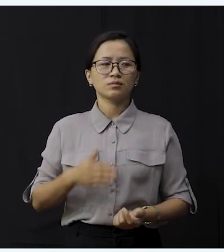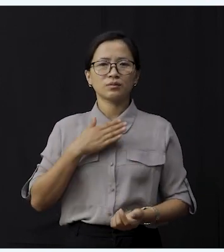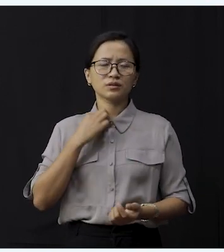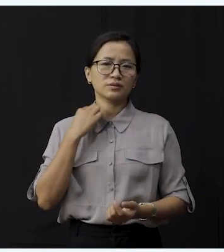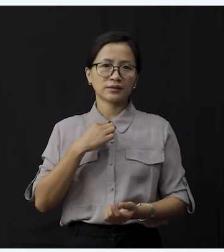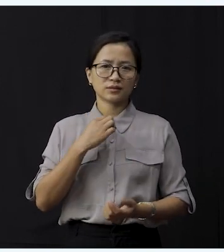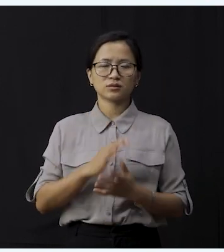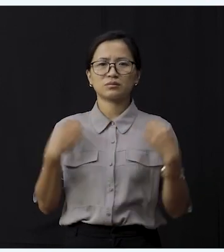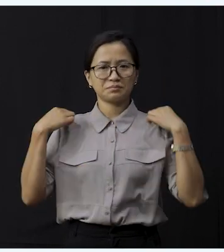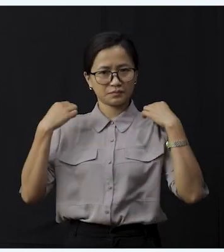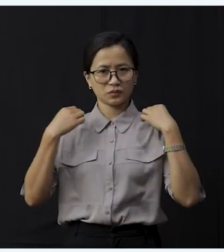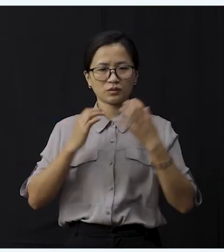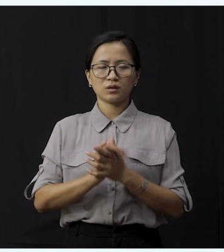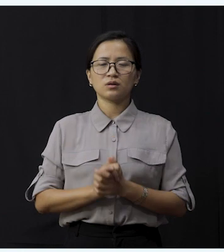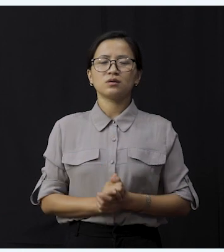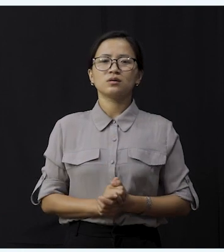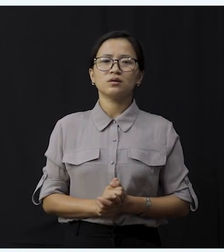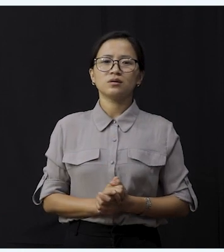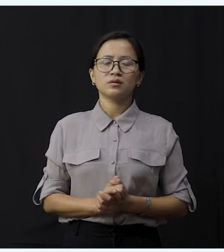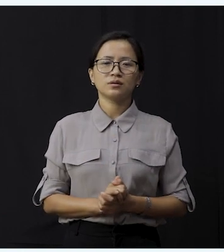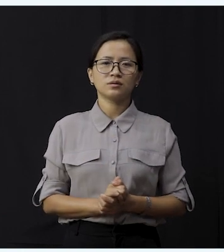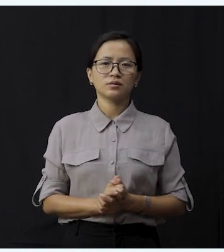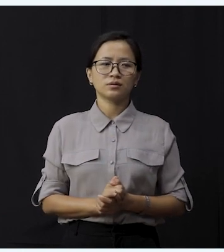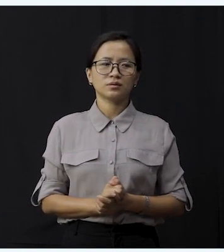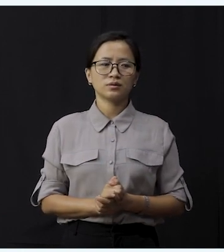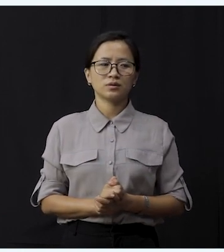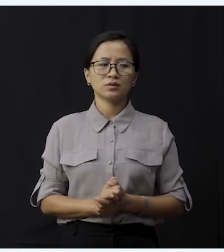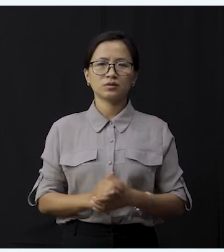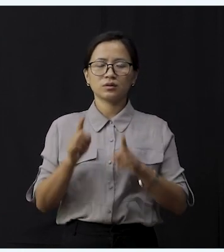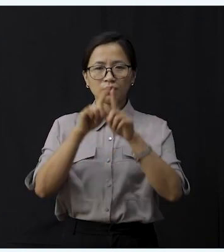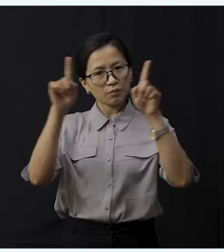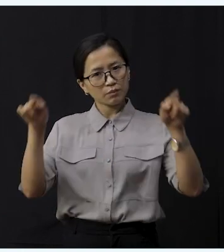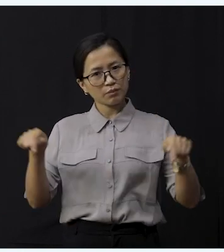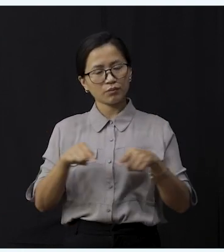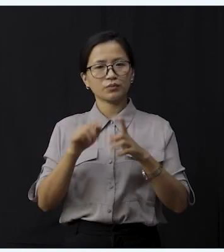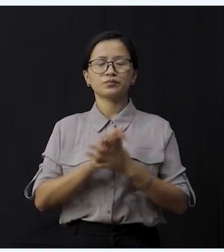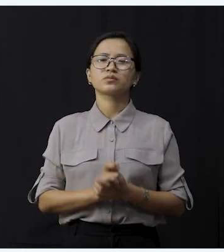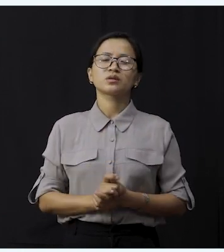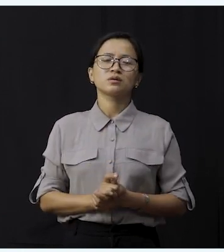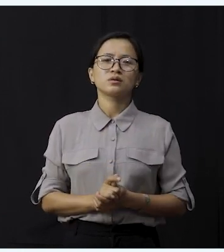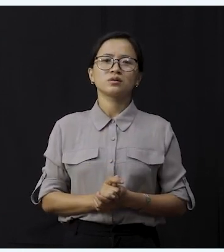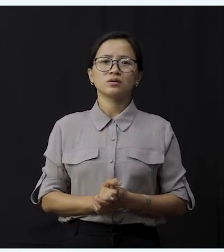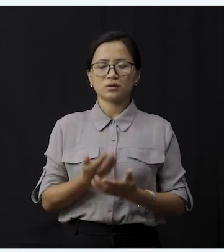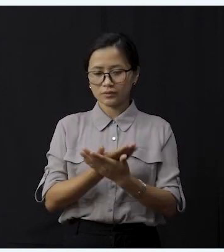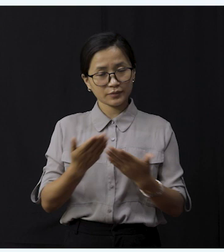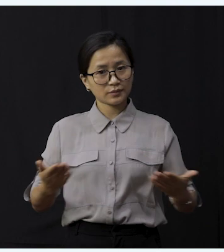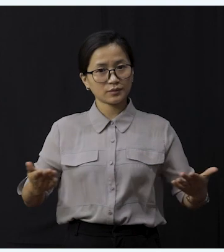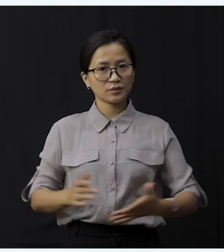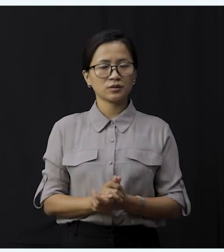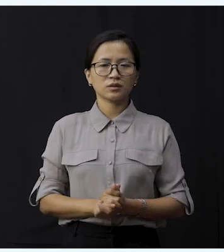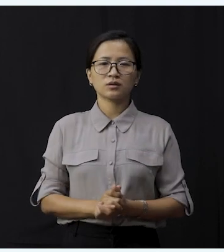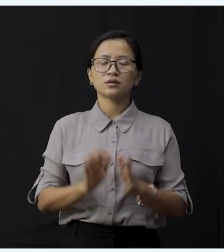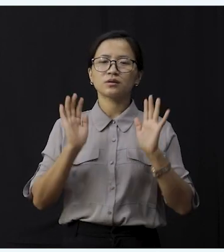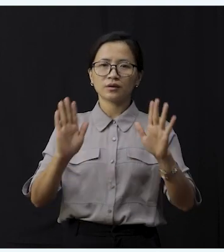chain, or my dress, or this board also. Okay, so these all are the things